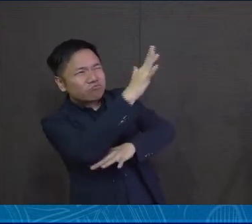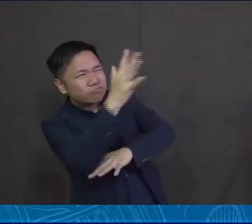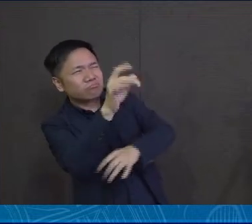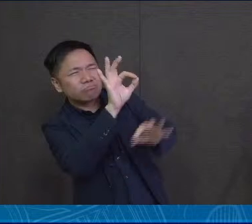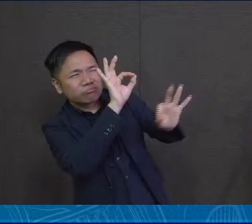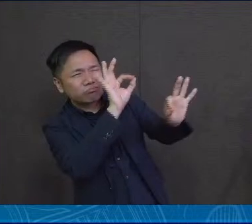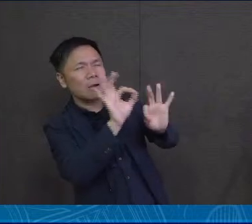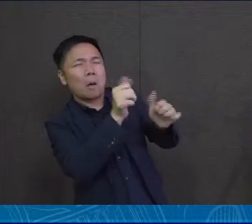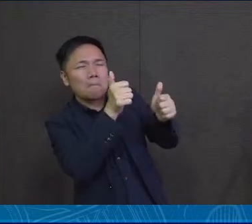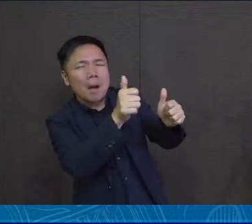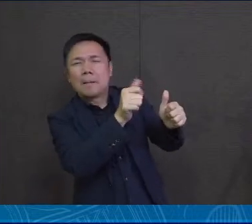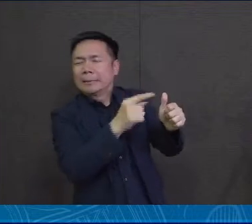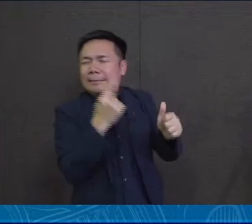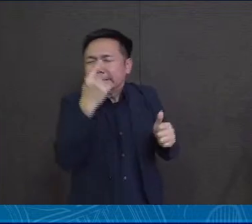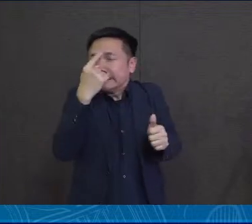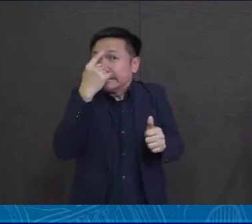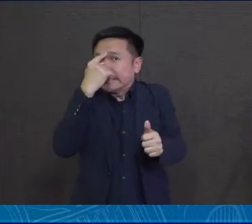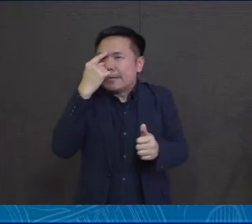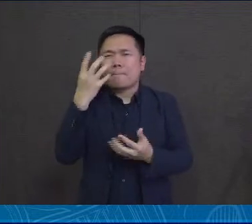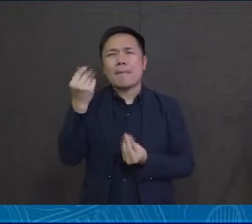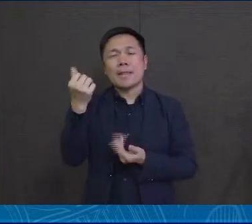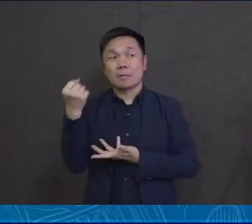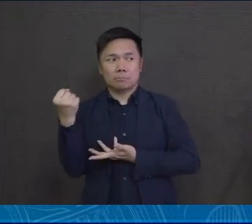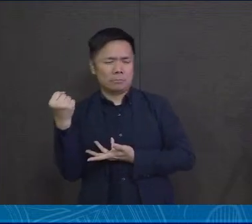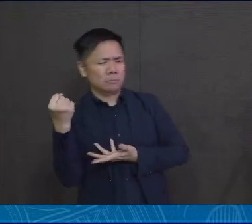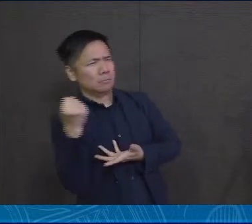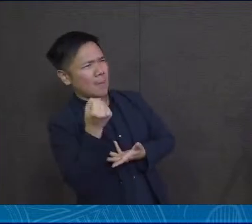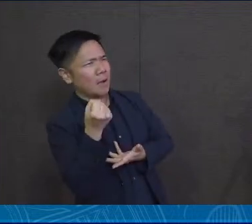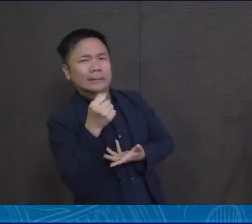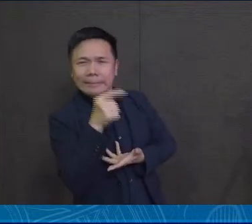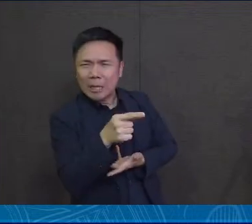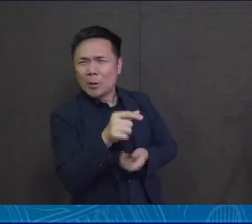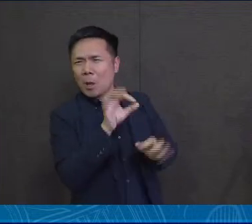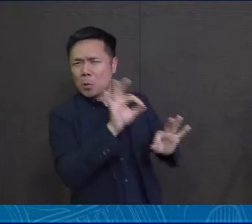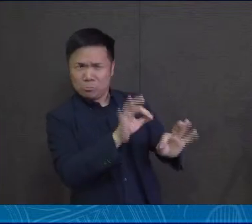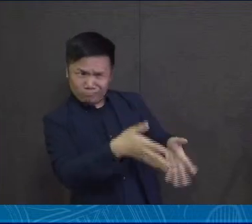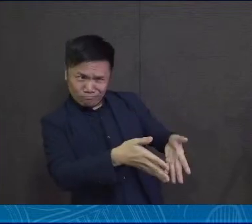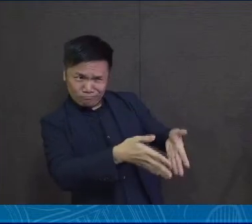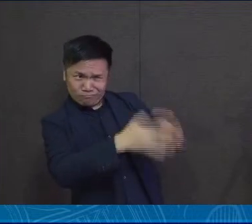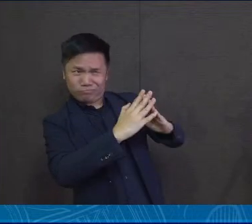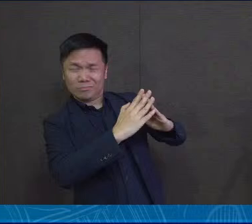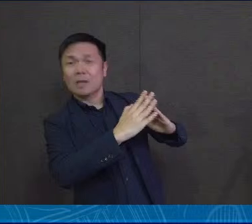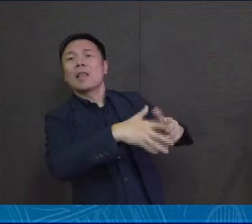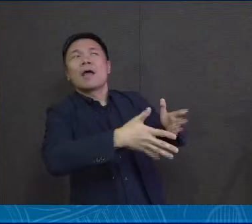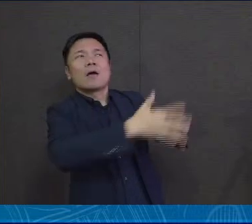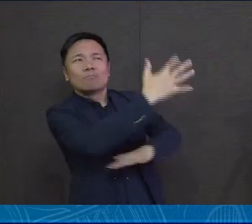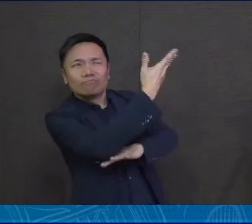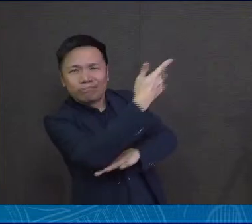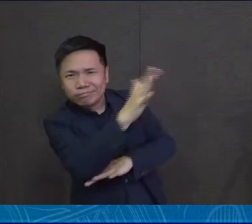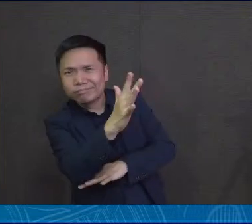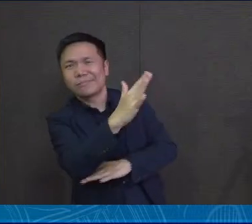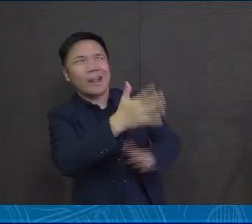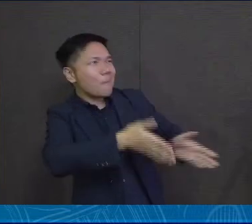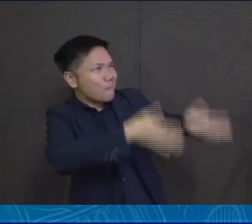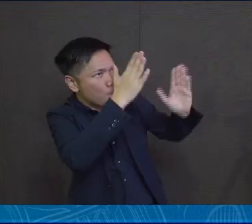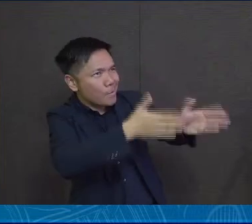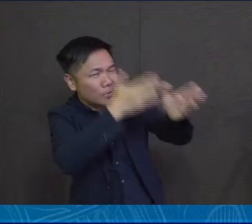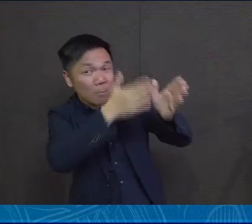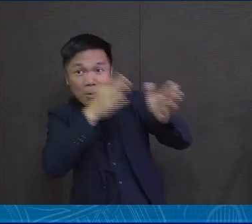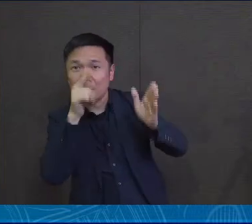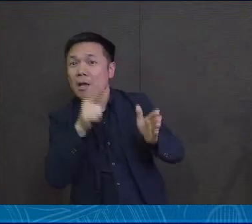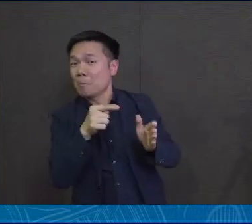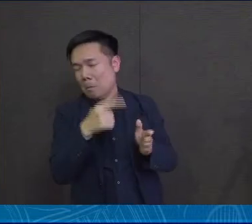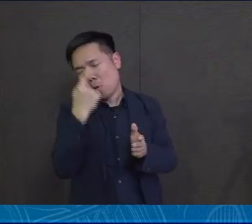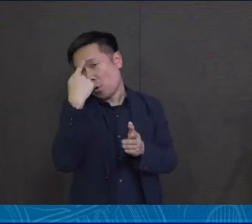at various financial metrics to make the case for business for environmental and disaster